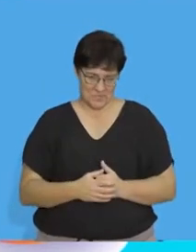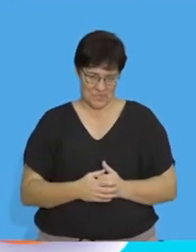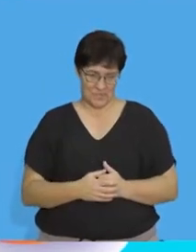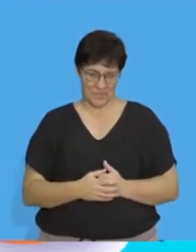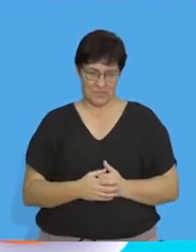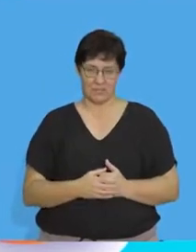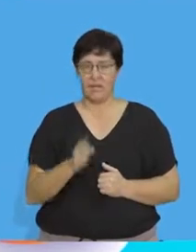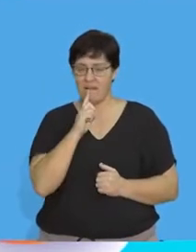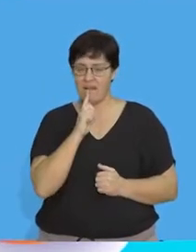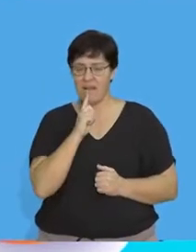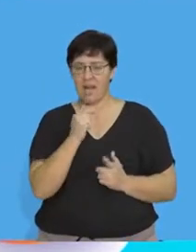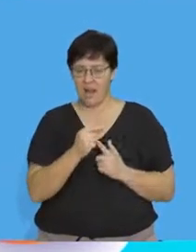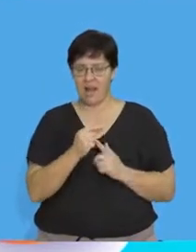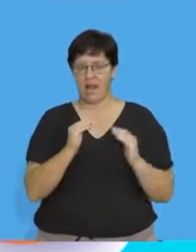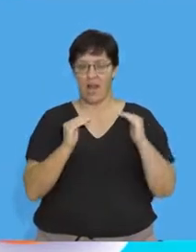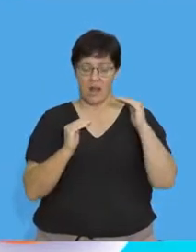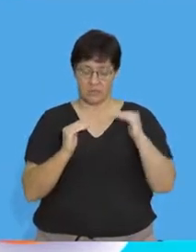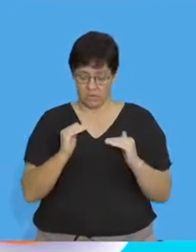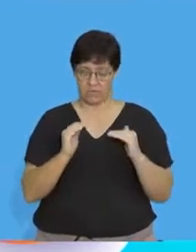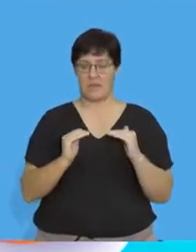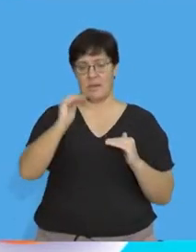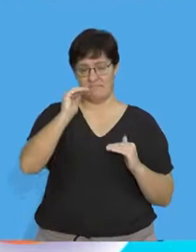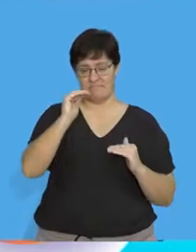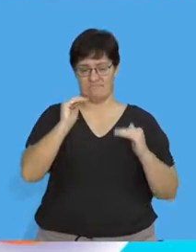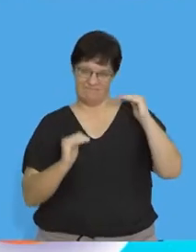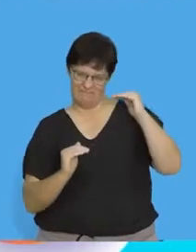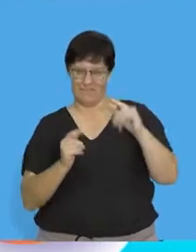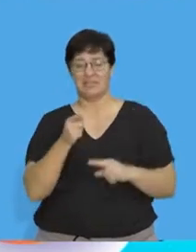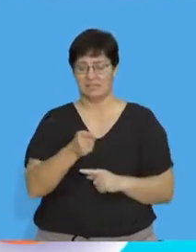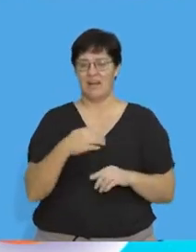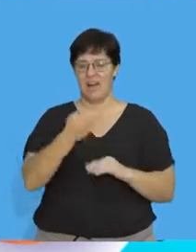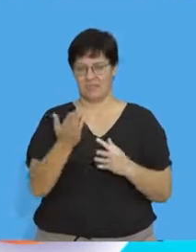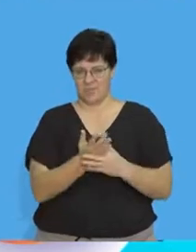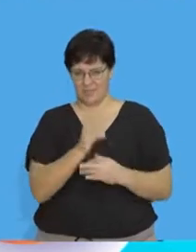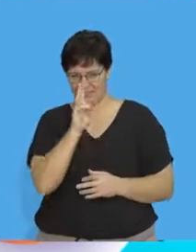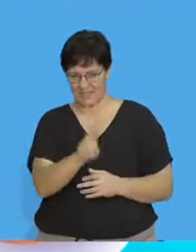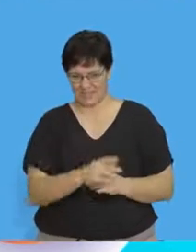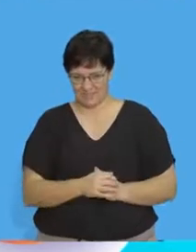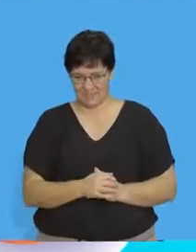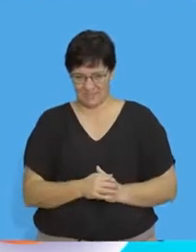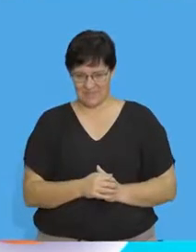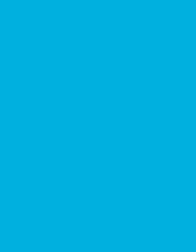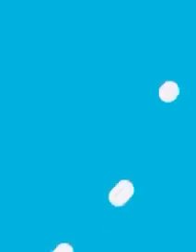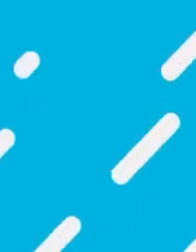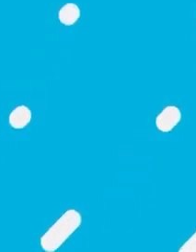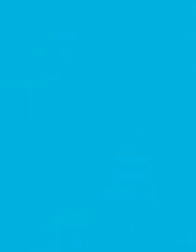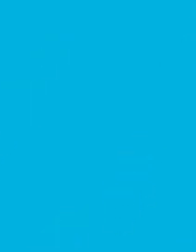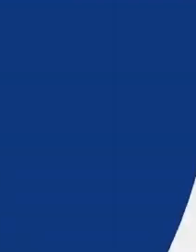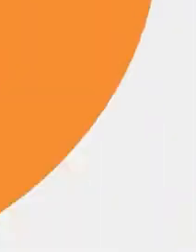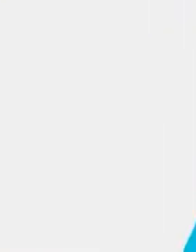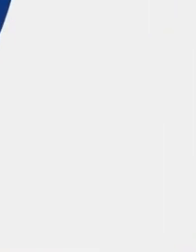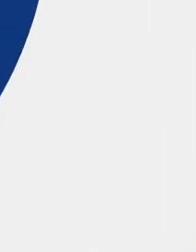and please join me again when we explore them in a little bit more detail. From me, goodbye.